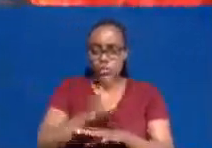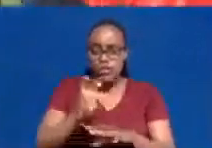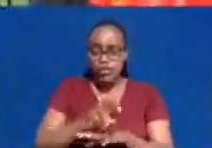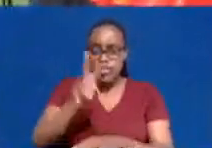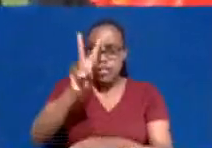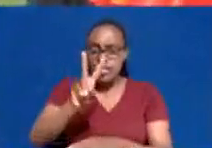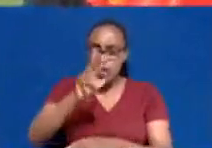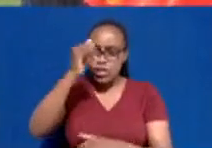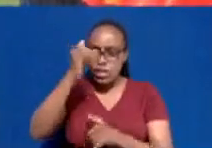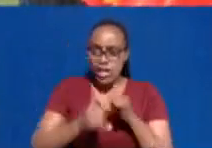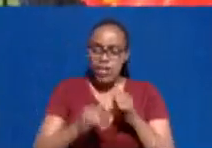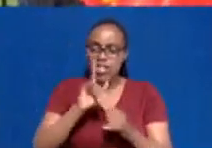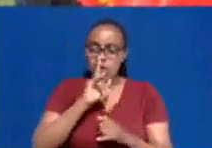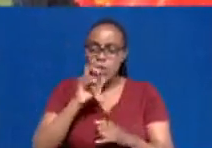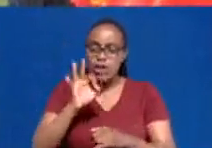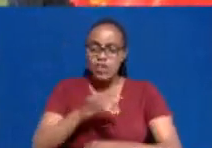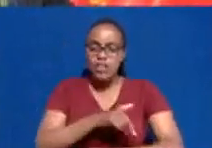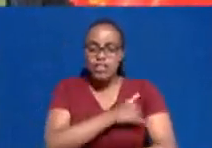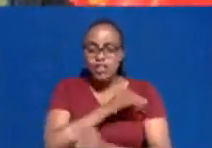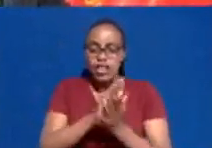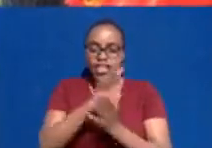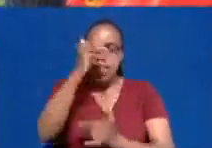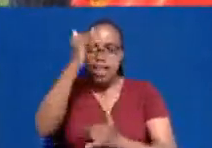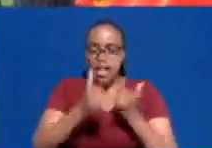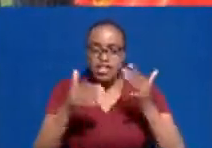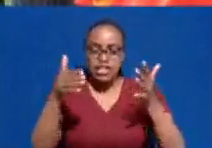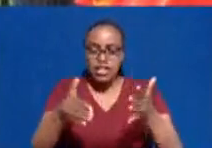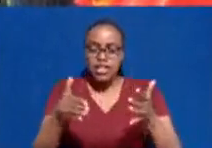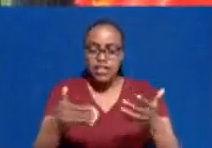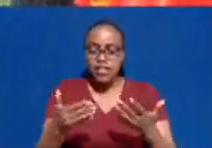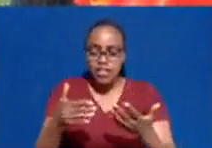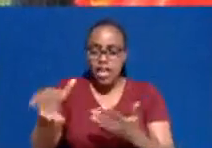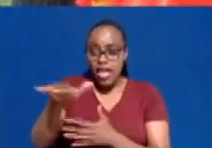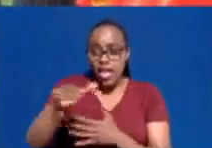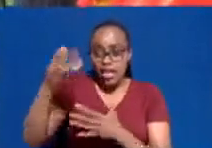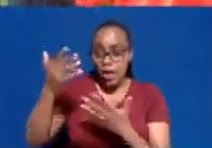second last as commander-in-chief and the last here at the complex.